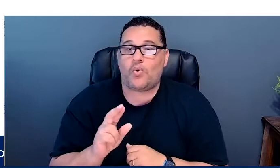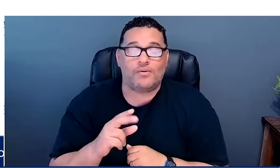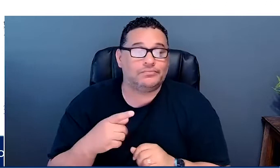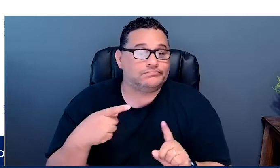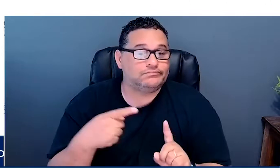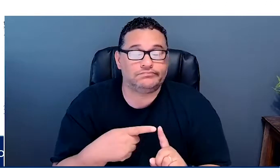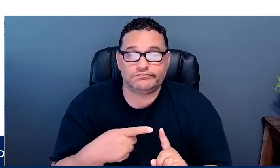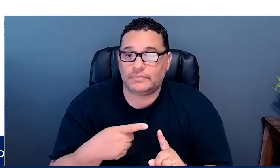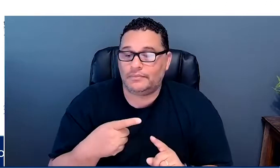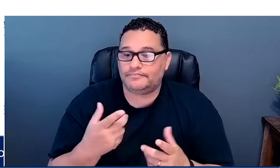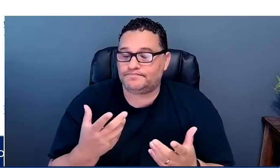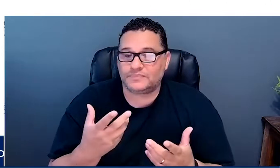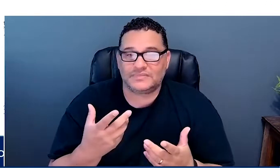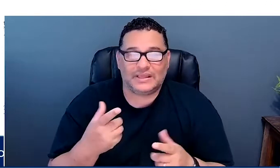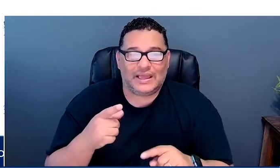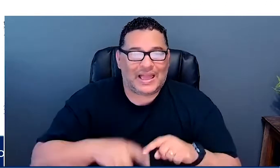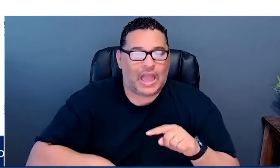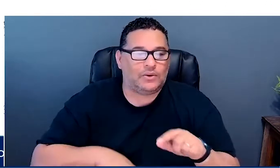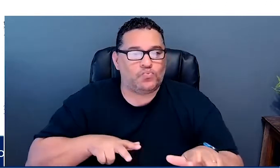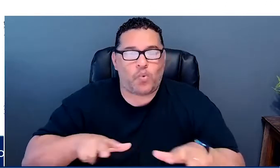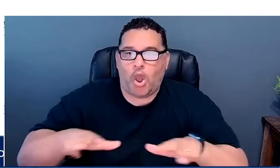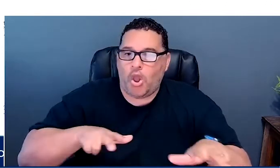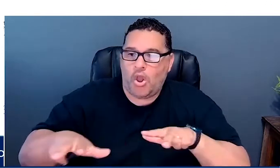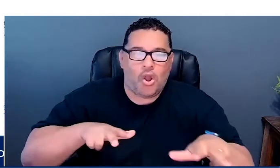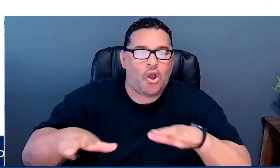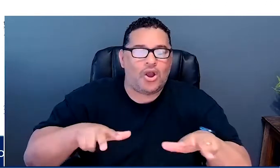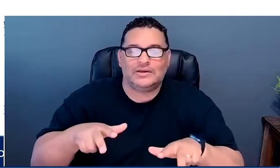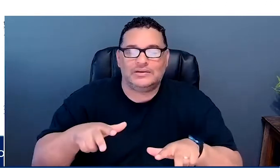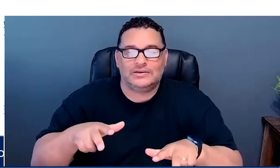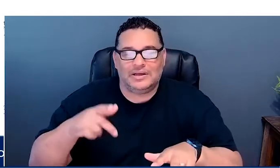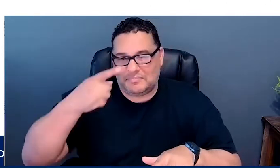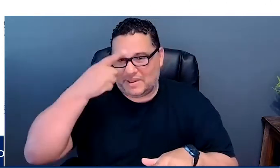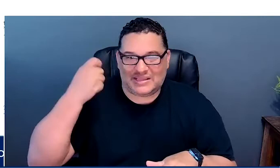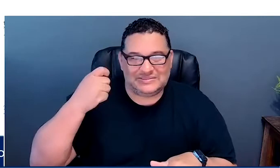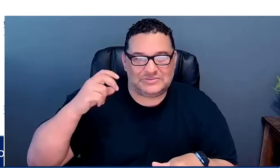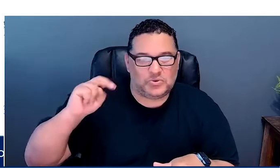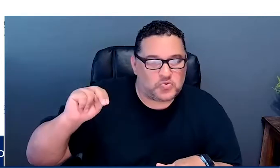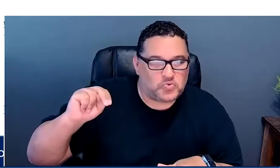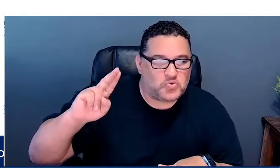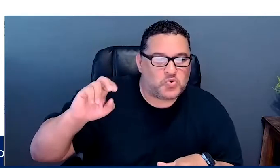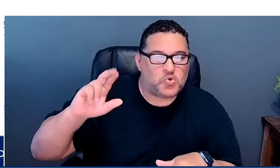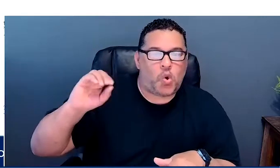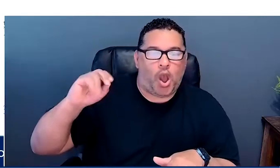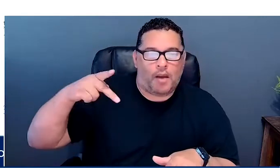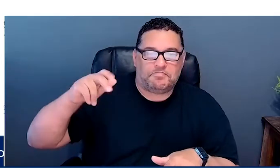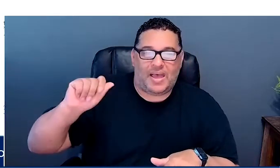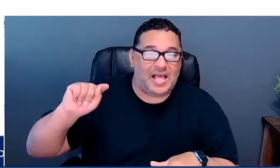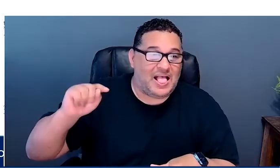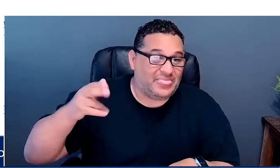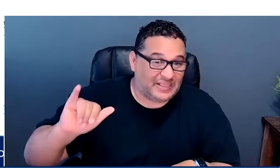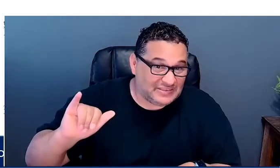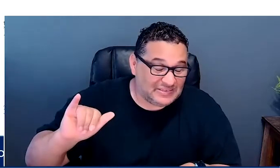ability to walk, or because of neuropathy, or they just